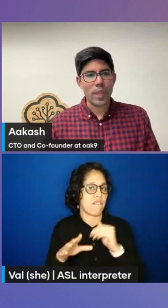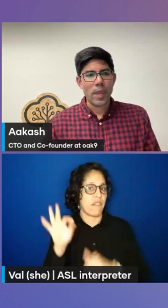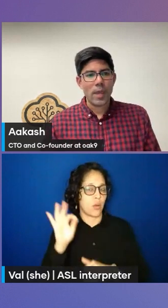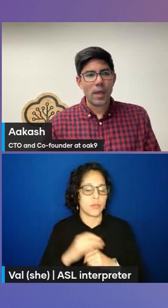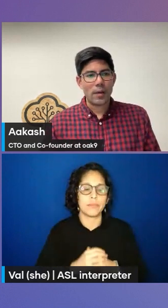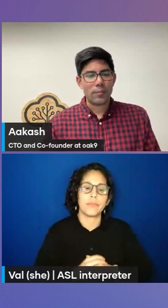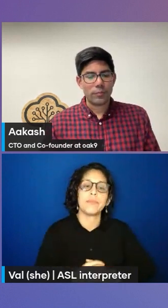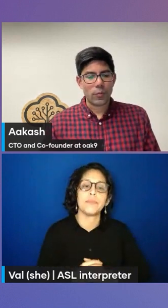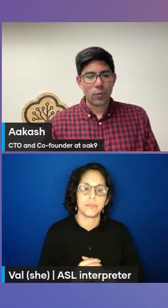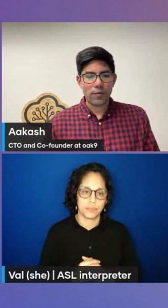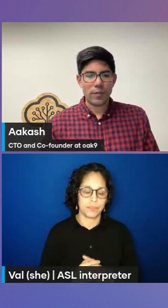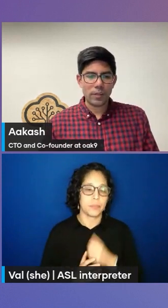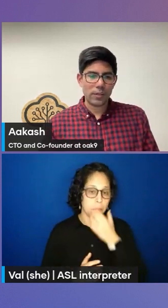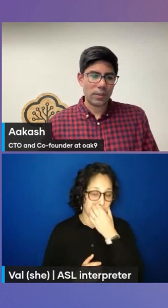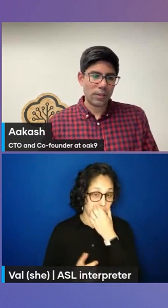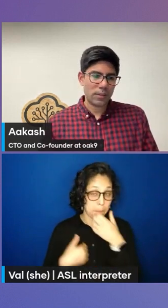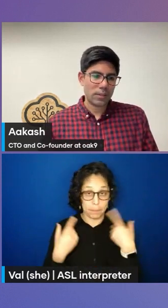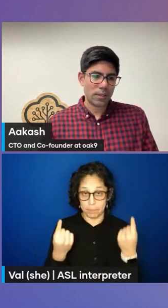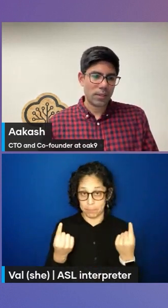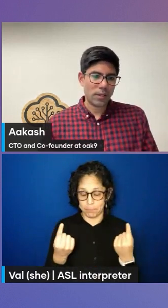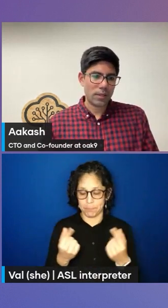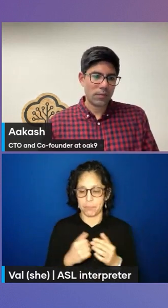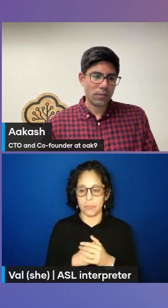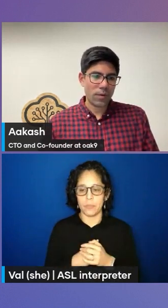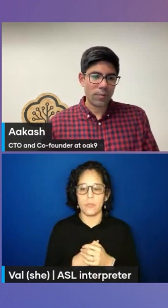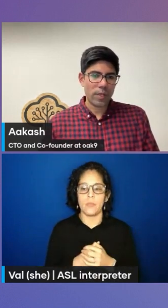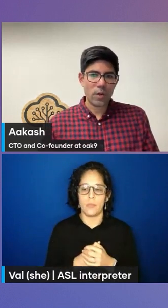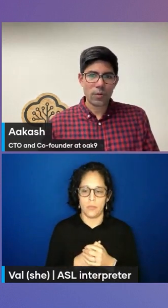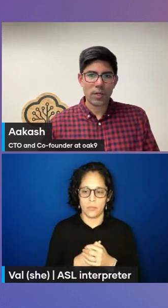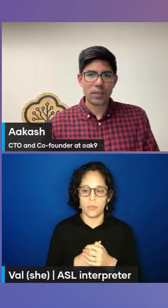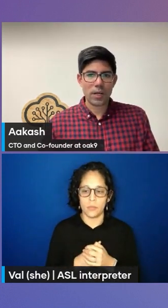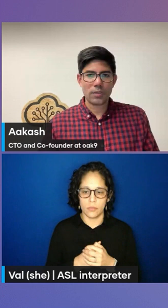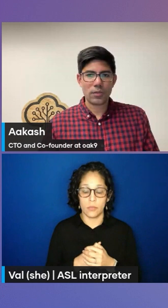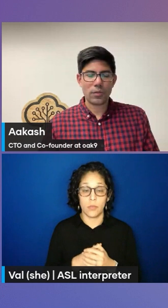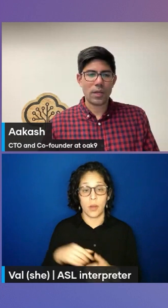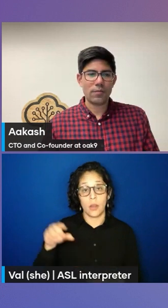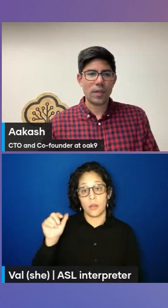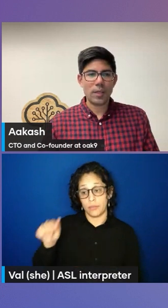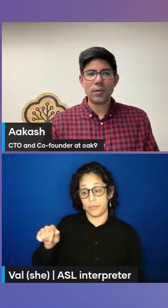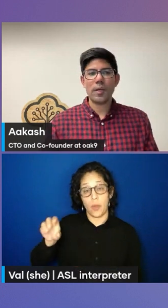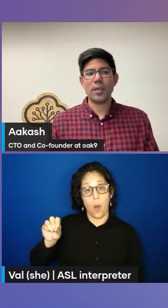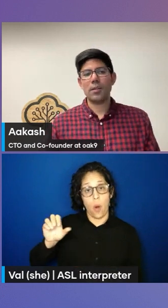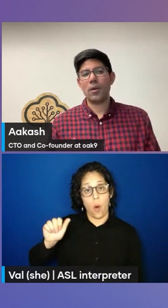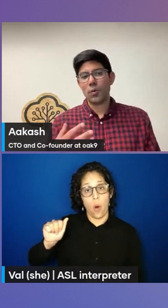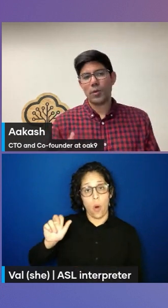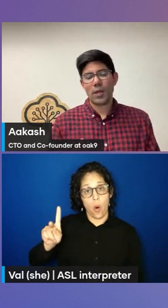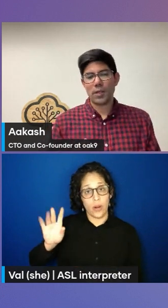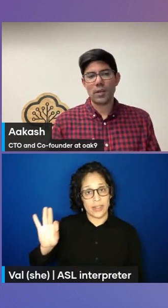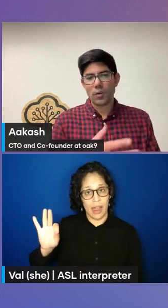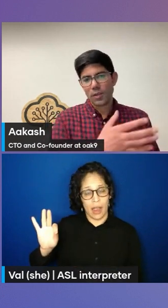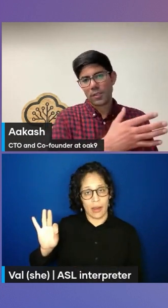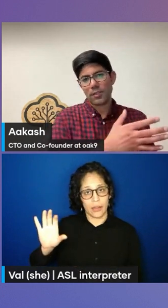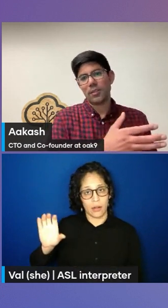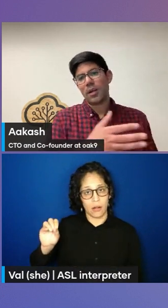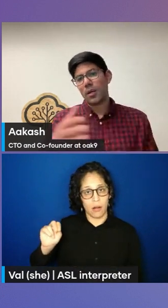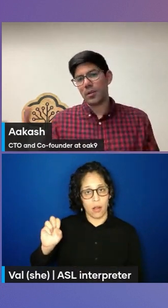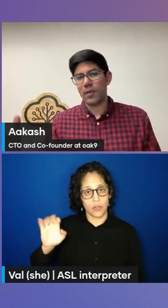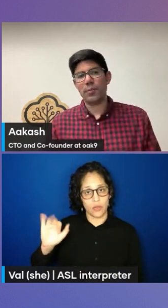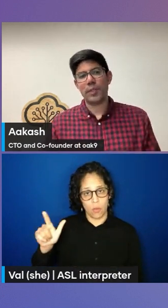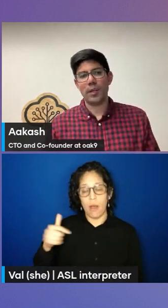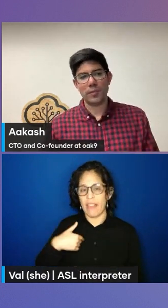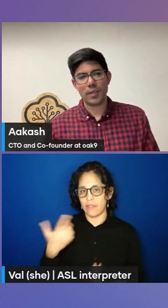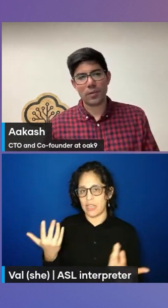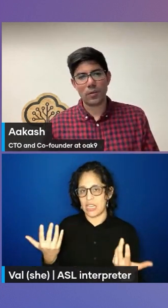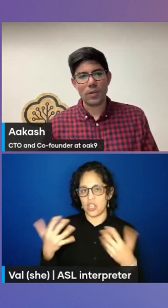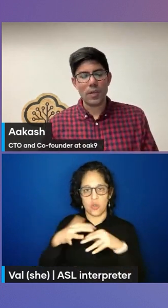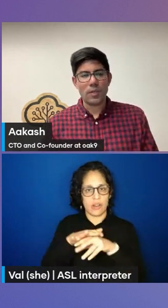So what I've done is from the Oak 9 console, I've integrated Oak 9 across this entire